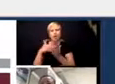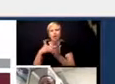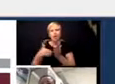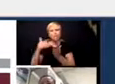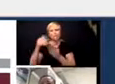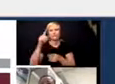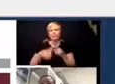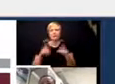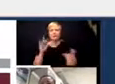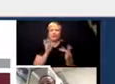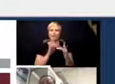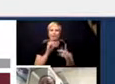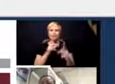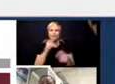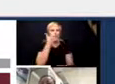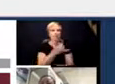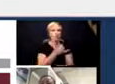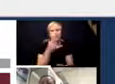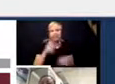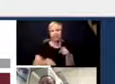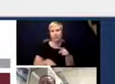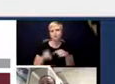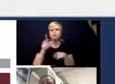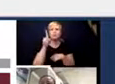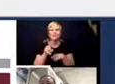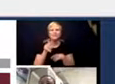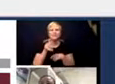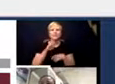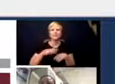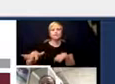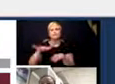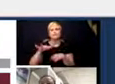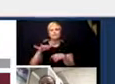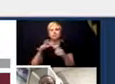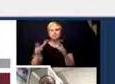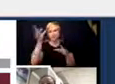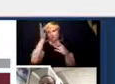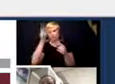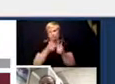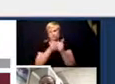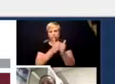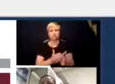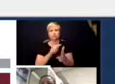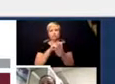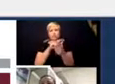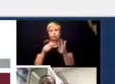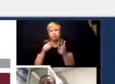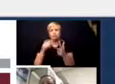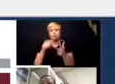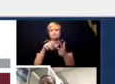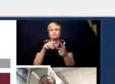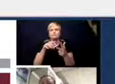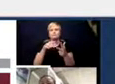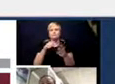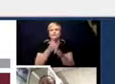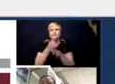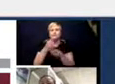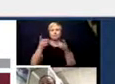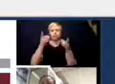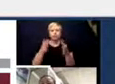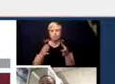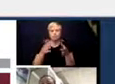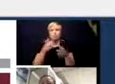and we need those field contact tracers, including three field directors, one per county, to help find and identify